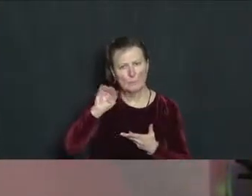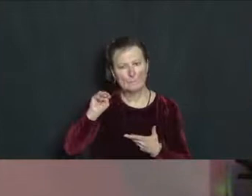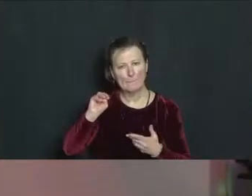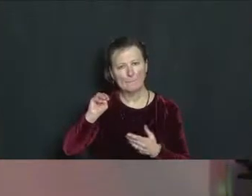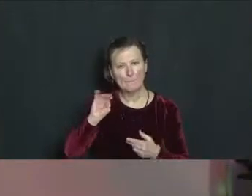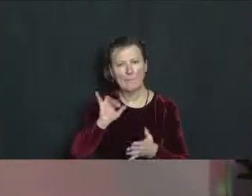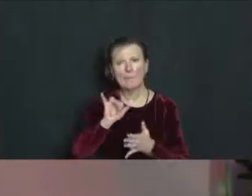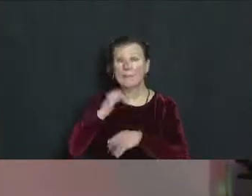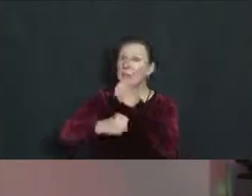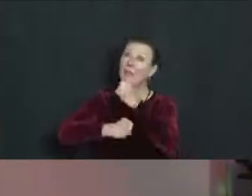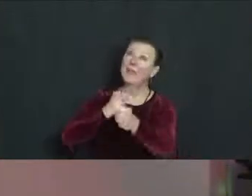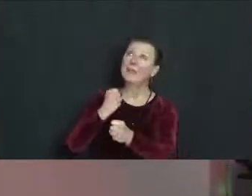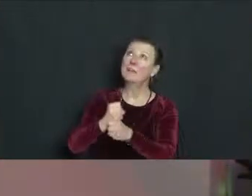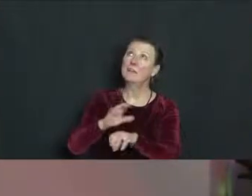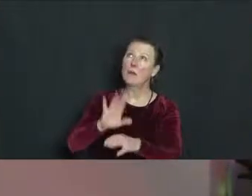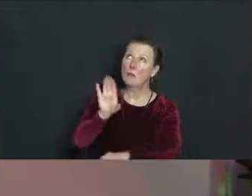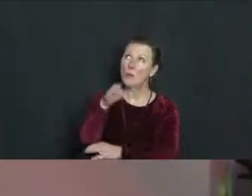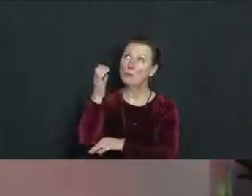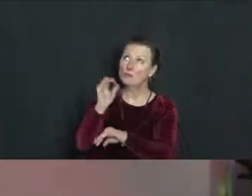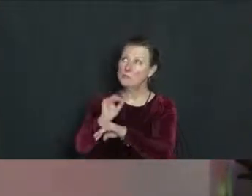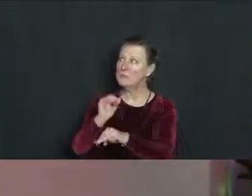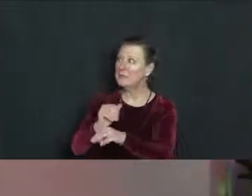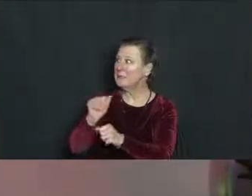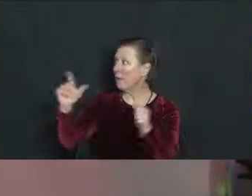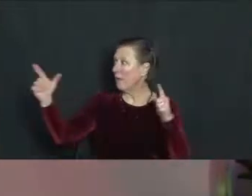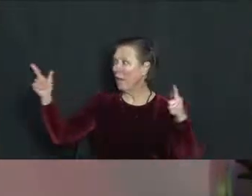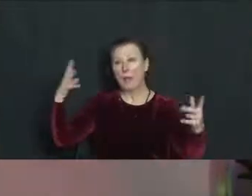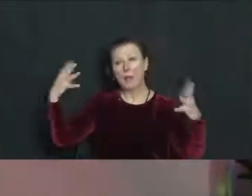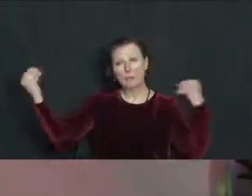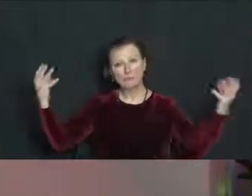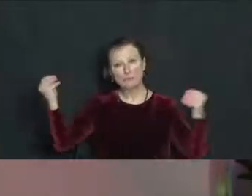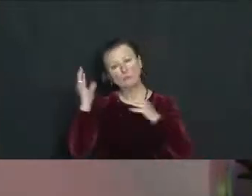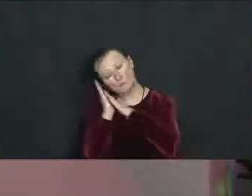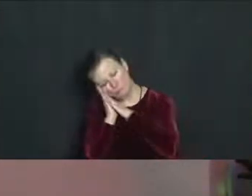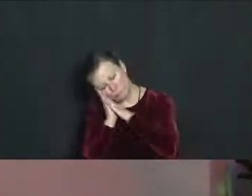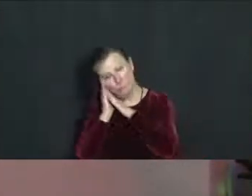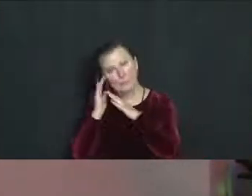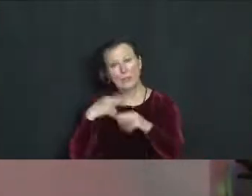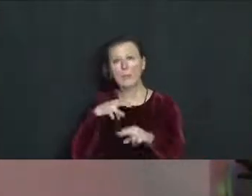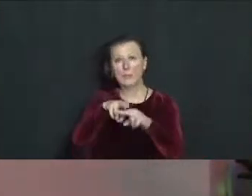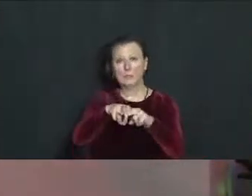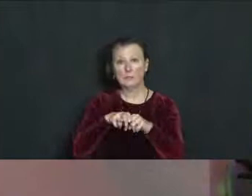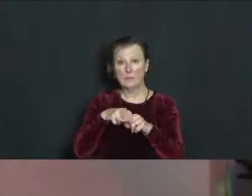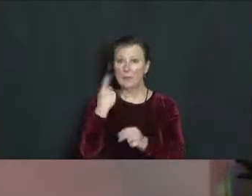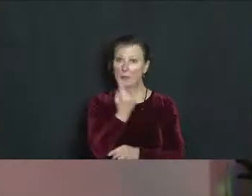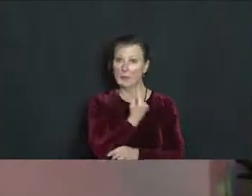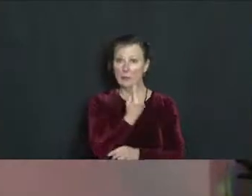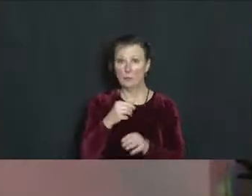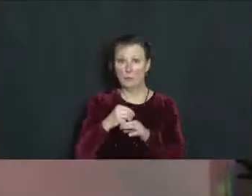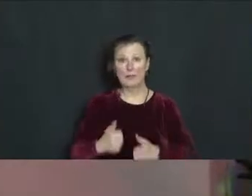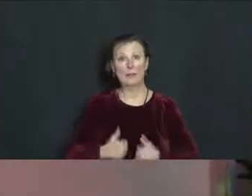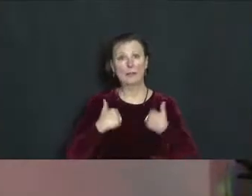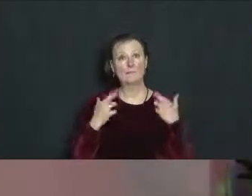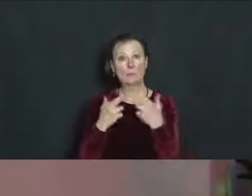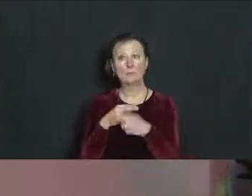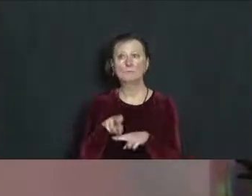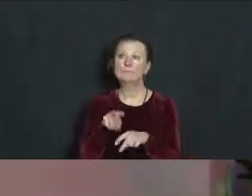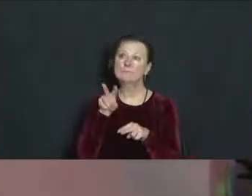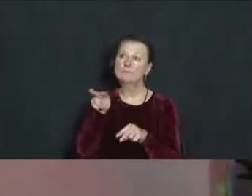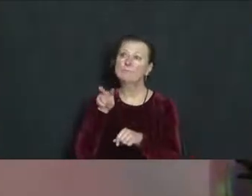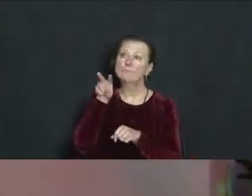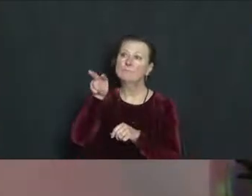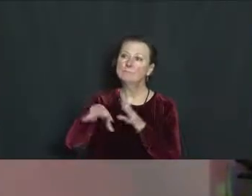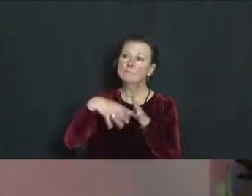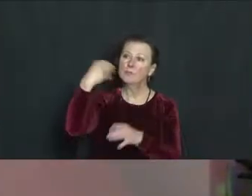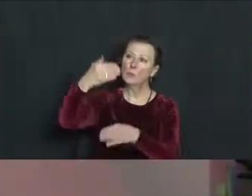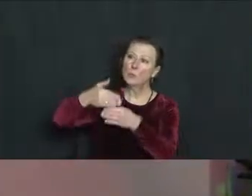That year on Christmas Eve, after everyone had gone to bed, I sat alone in the living room, gazing out the window